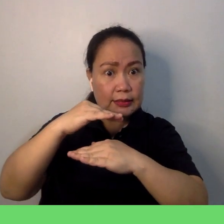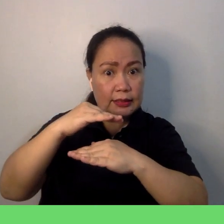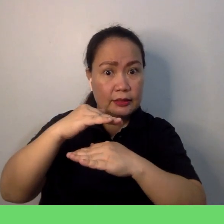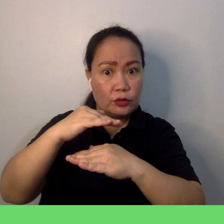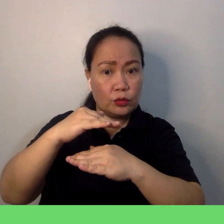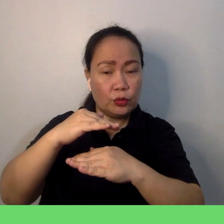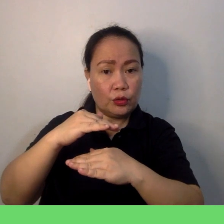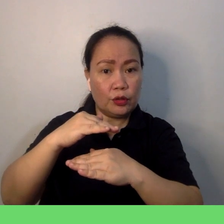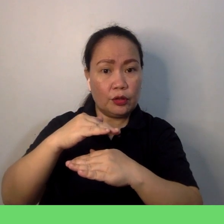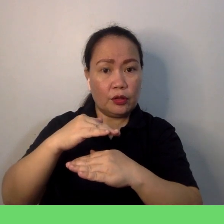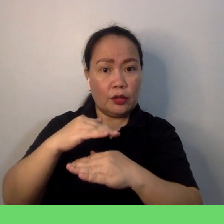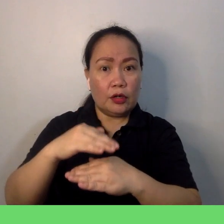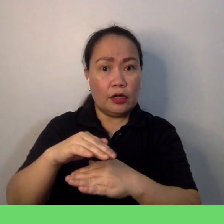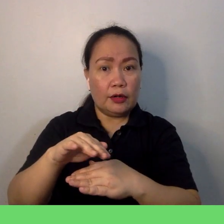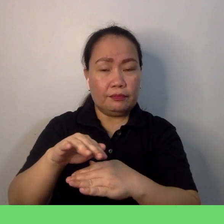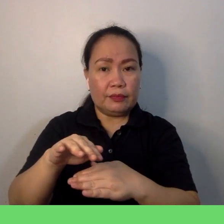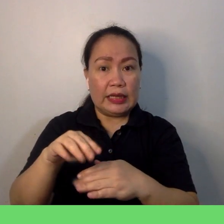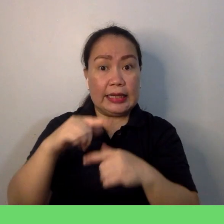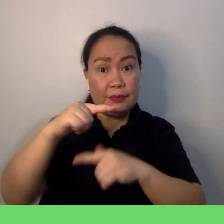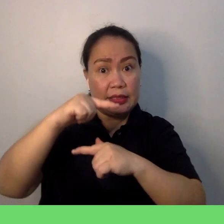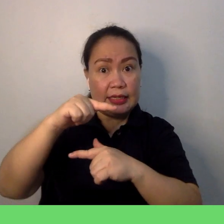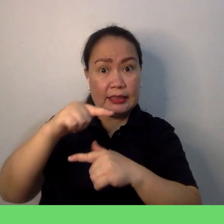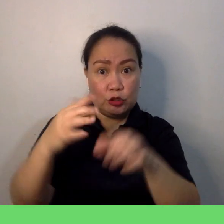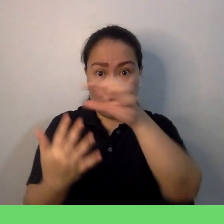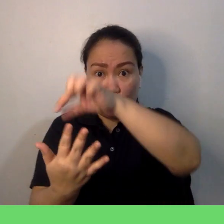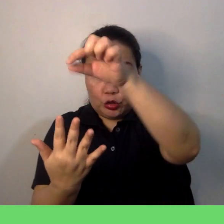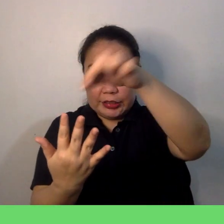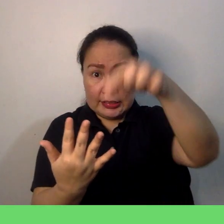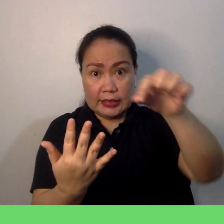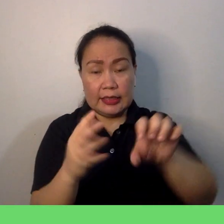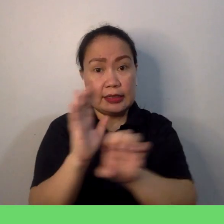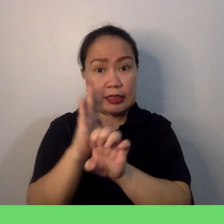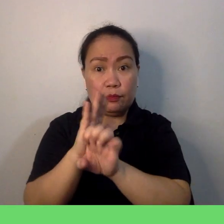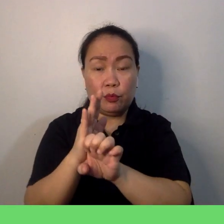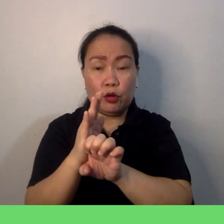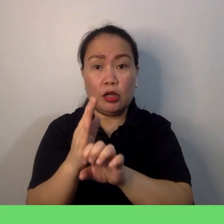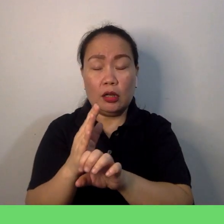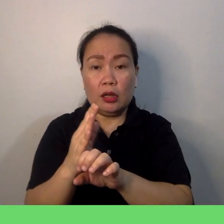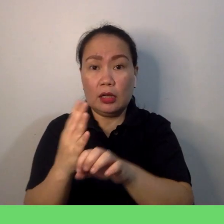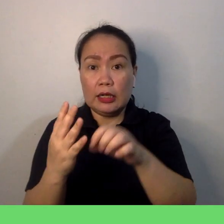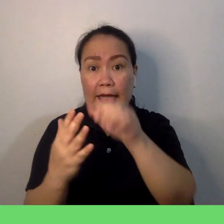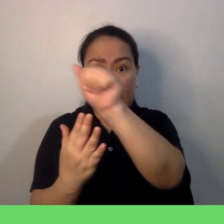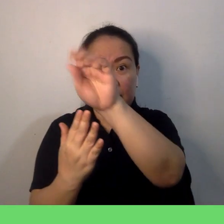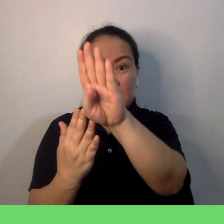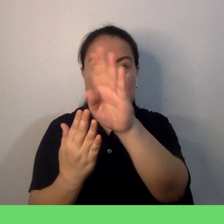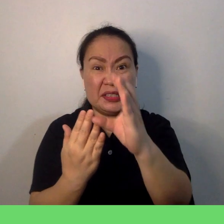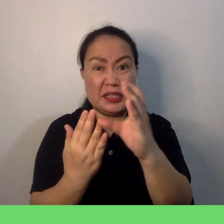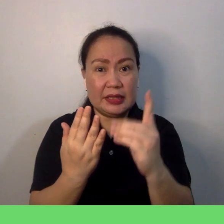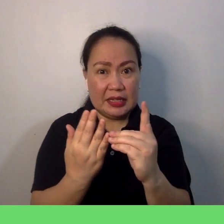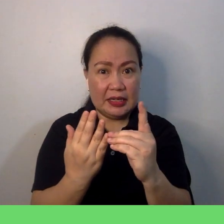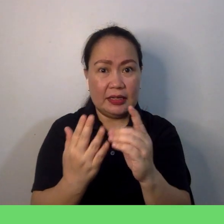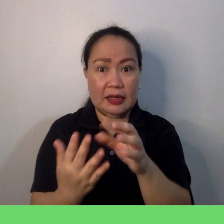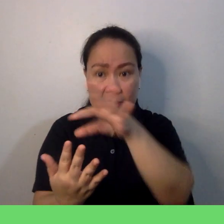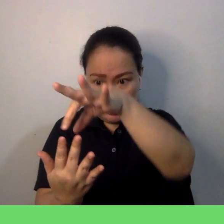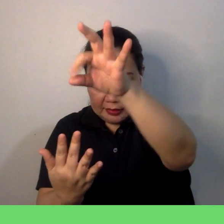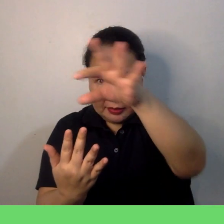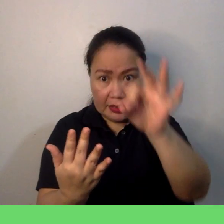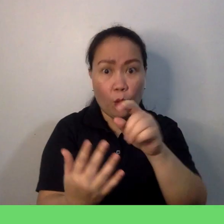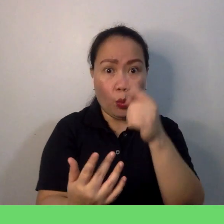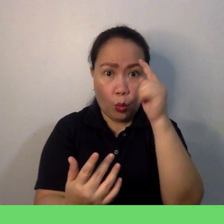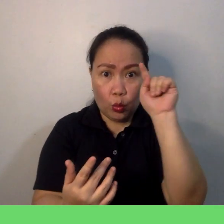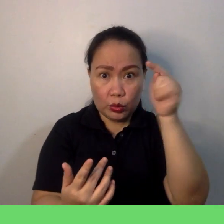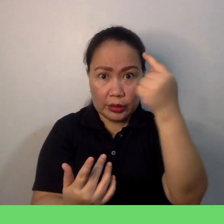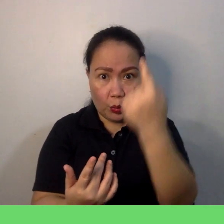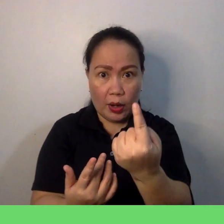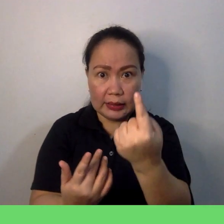choice. Pag multiple choice, 4 lang ang options mo doon. So, limited. Okay? Meron ka lang isang